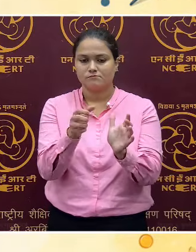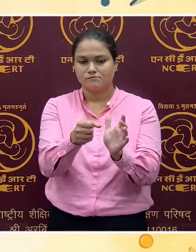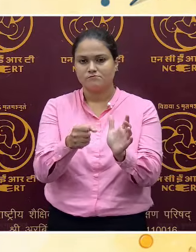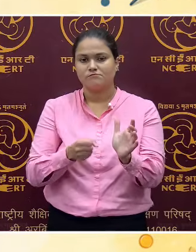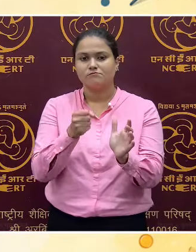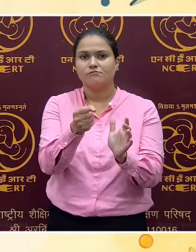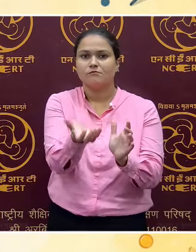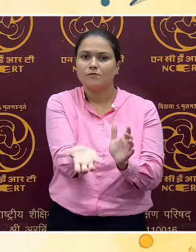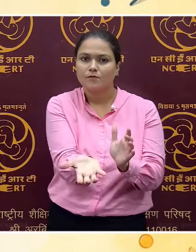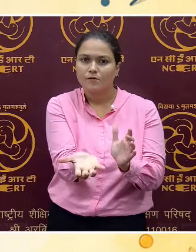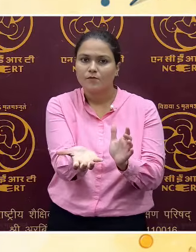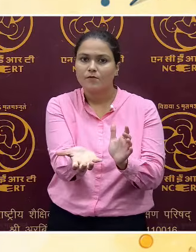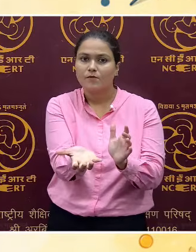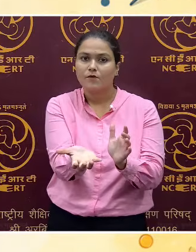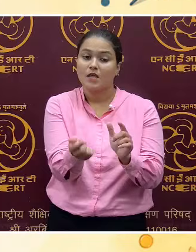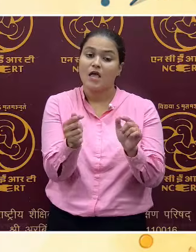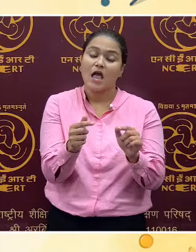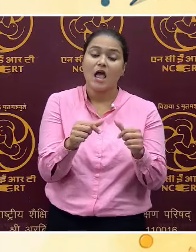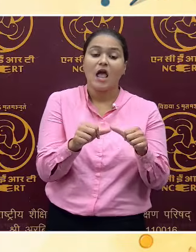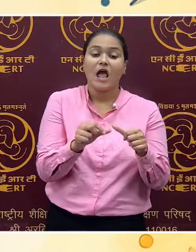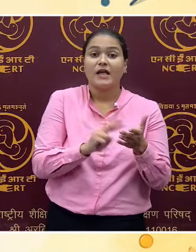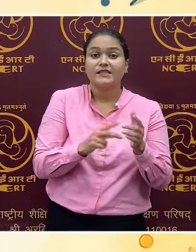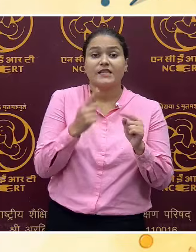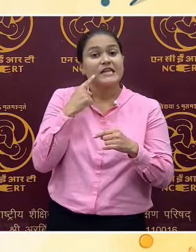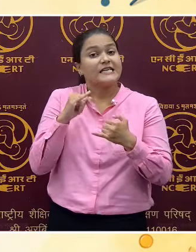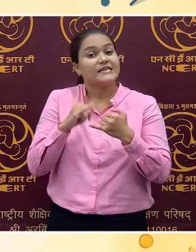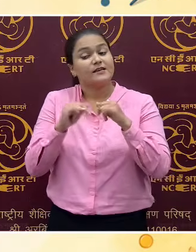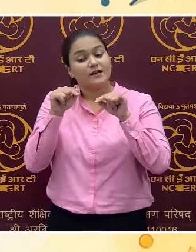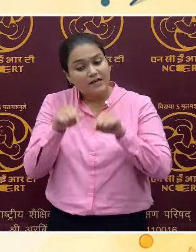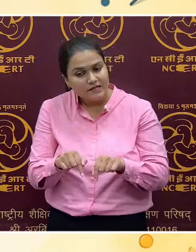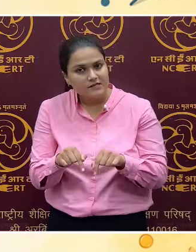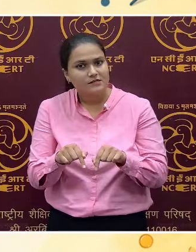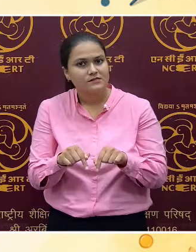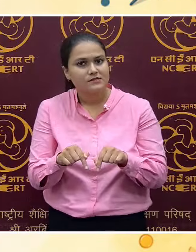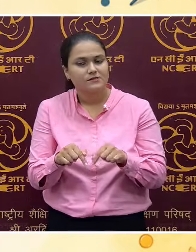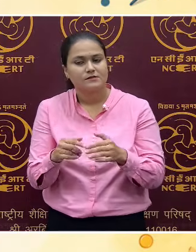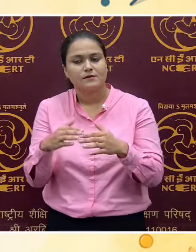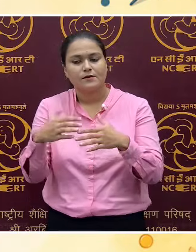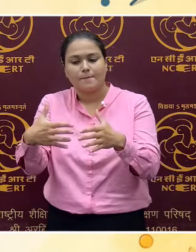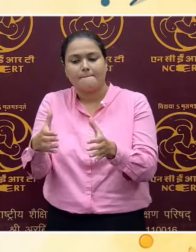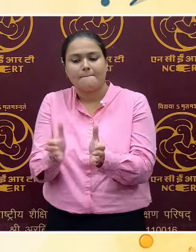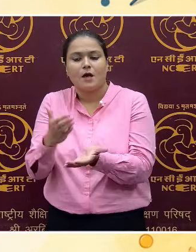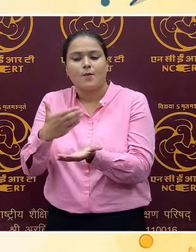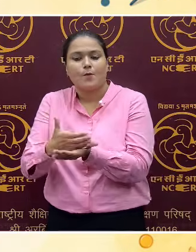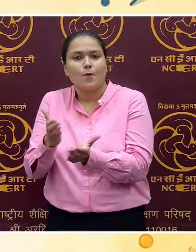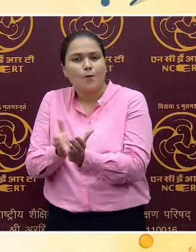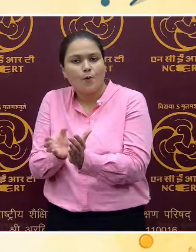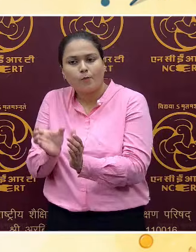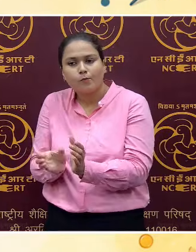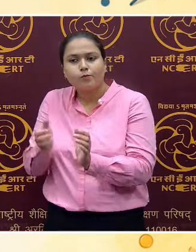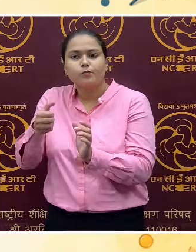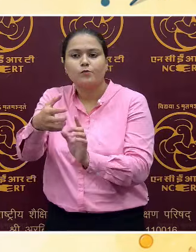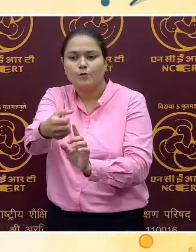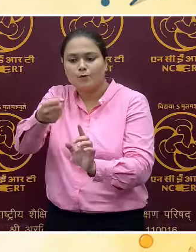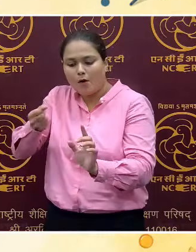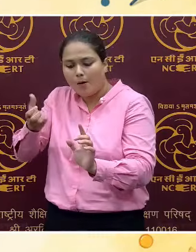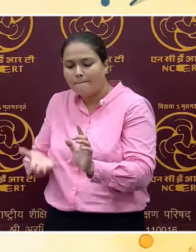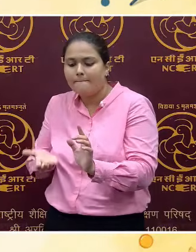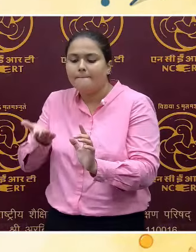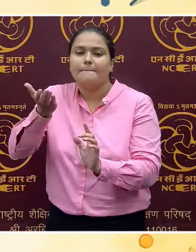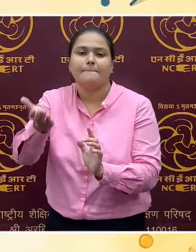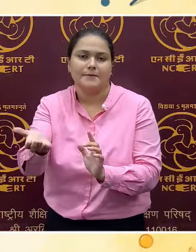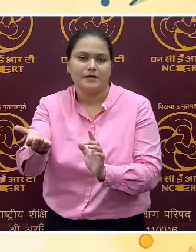tense. So Anthony is baking The cake. a cake. Let's see. That's the correct